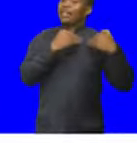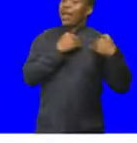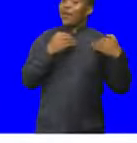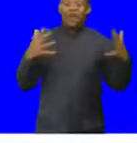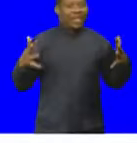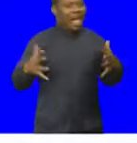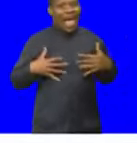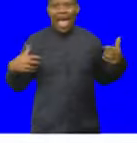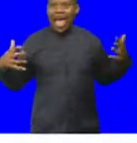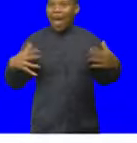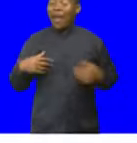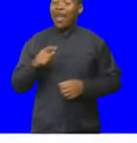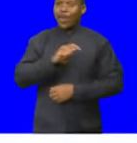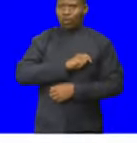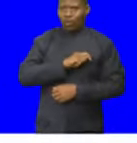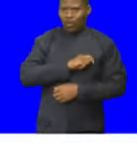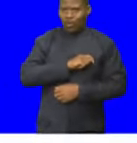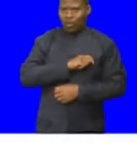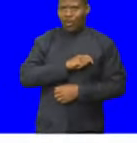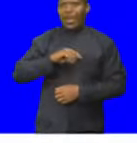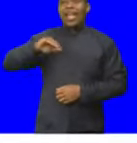salonela manje. Thina sibomake.